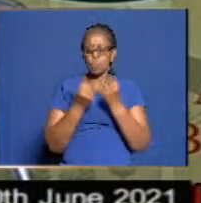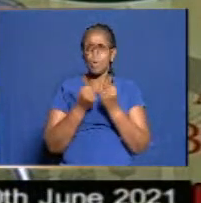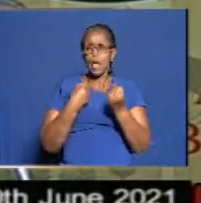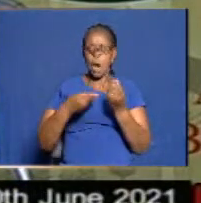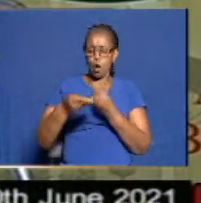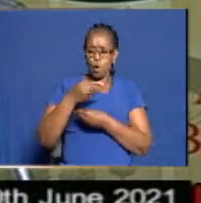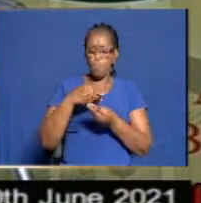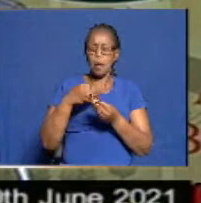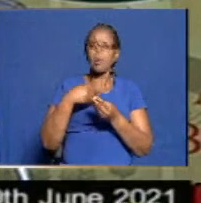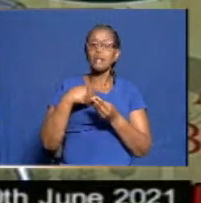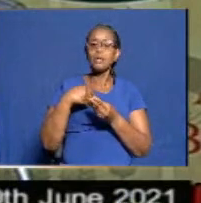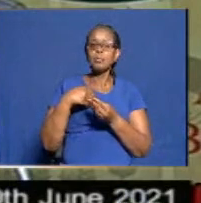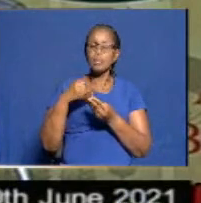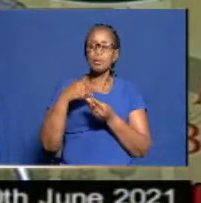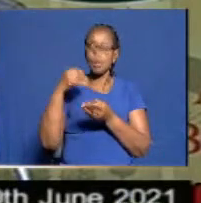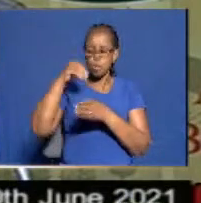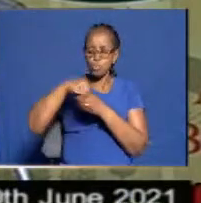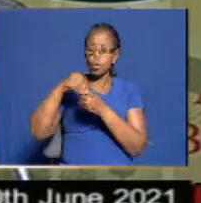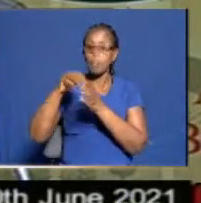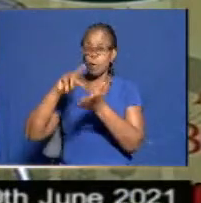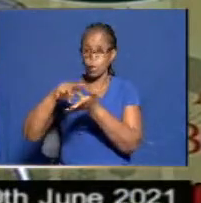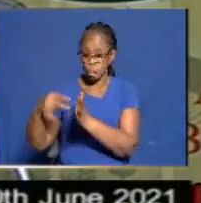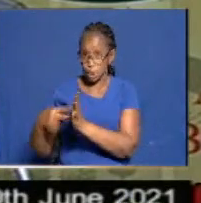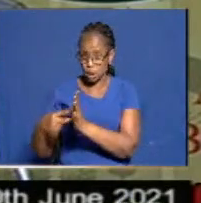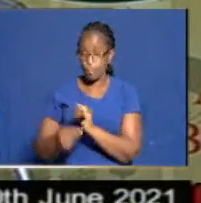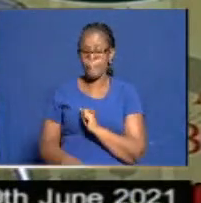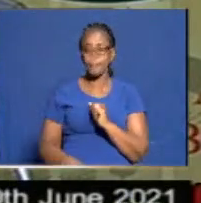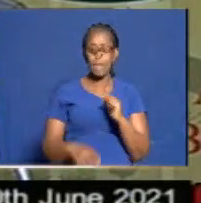Inclusion Project. In addition,